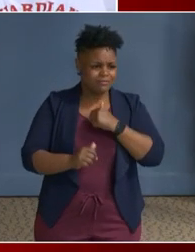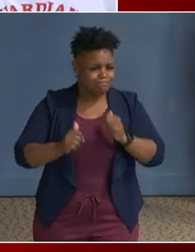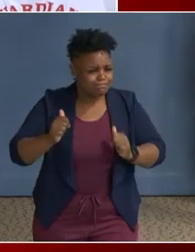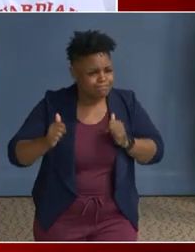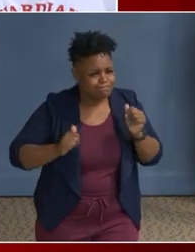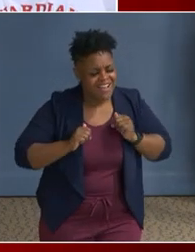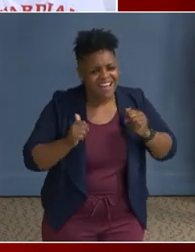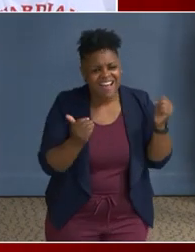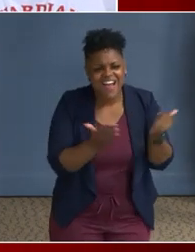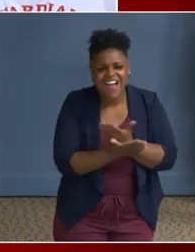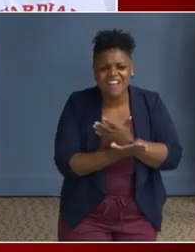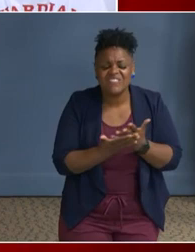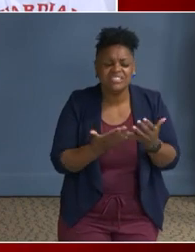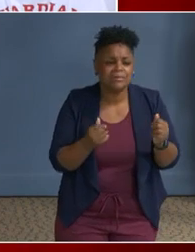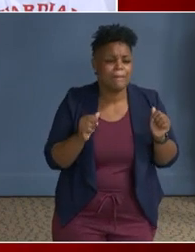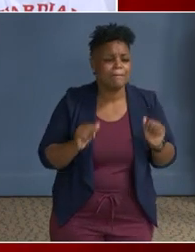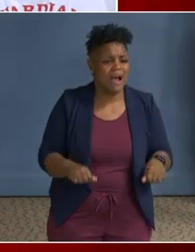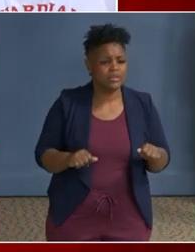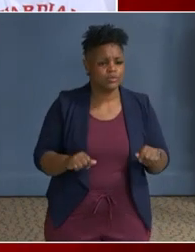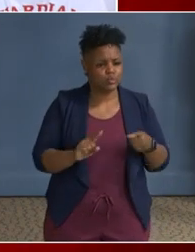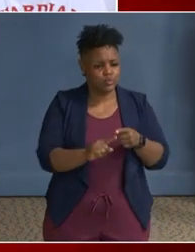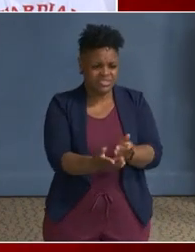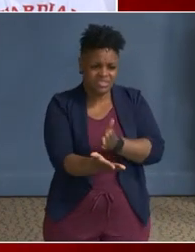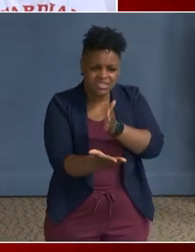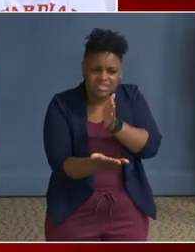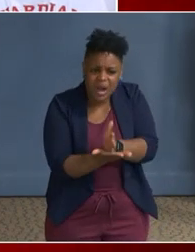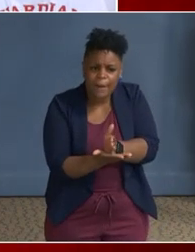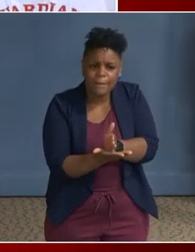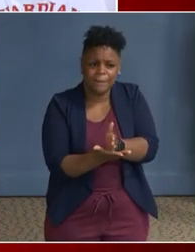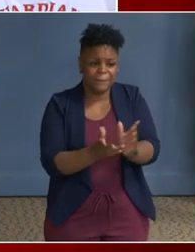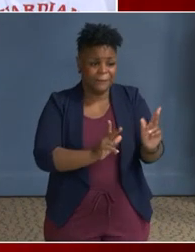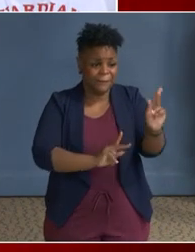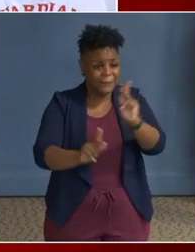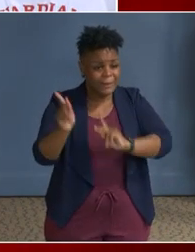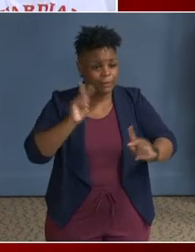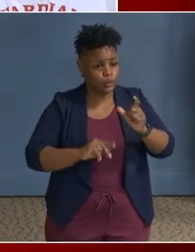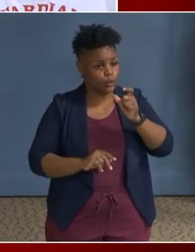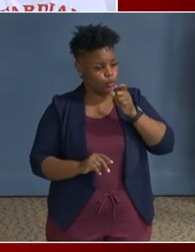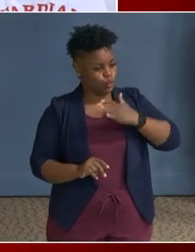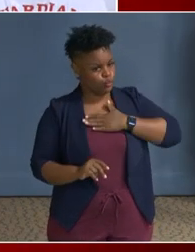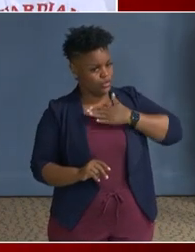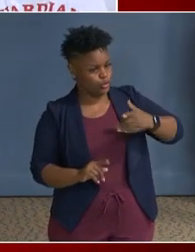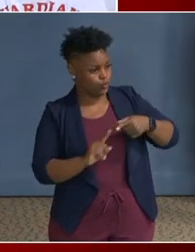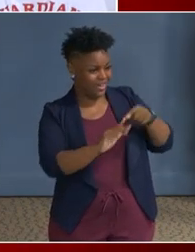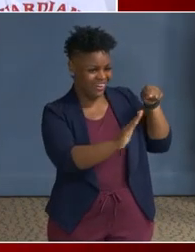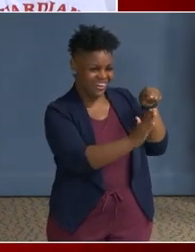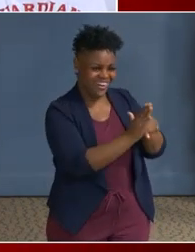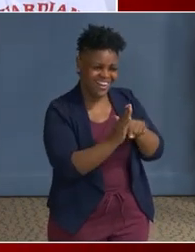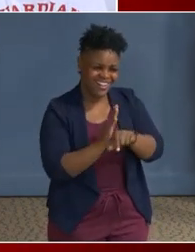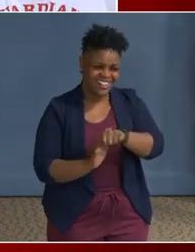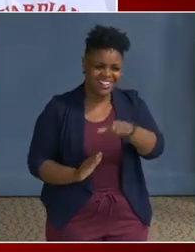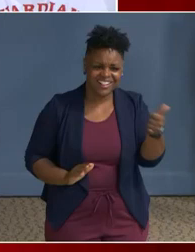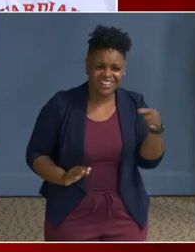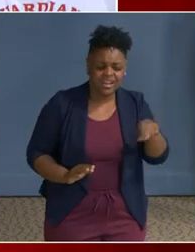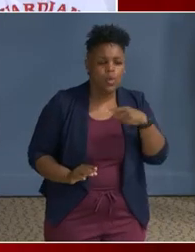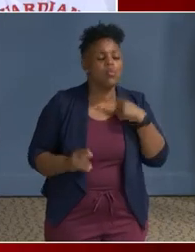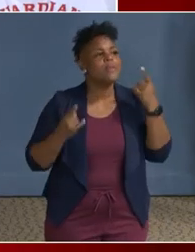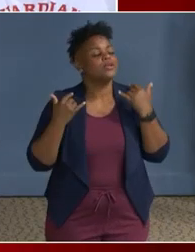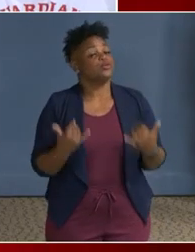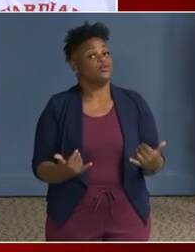our disposal to stop people who would be willing to do this. So I was thinking about this today. We're dealing